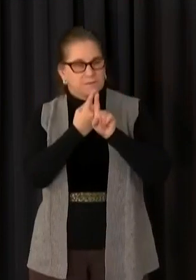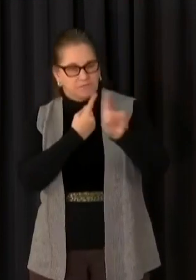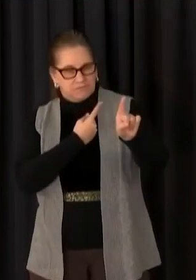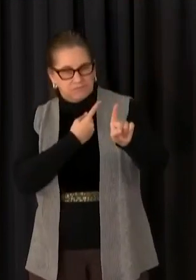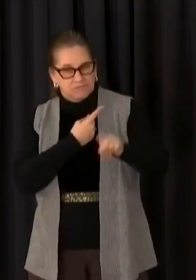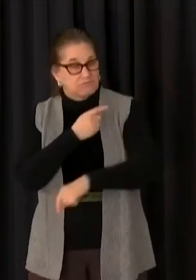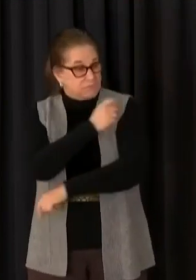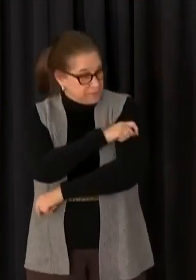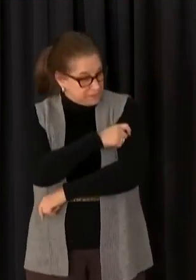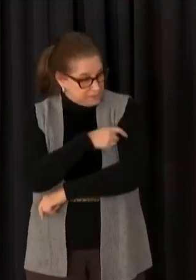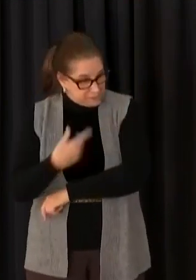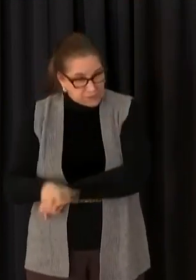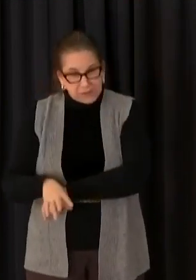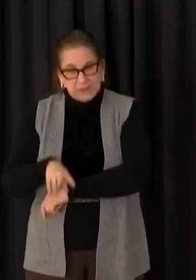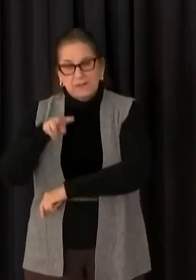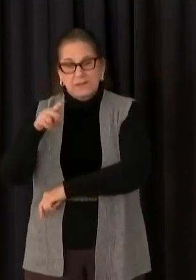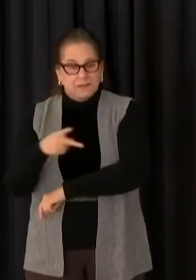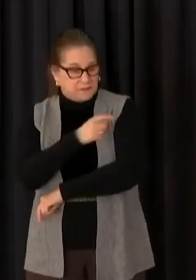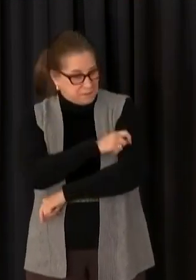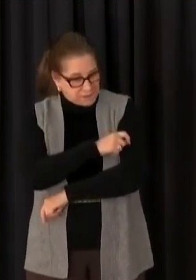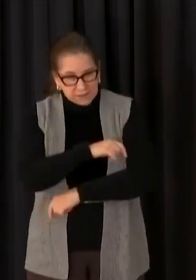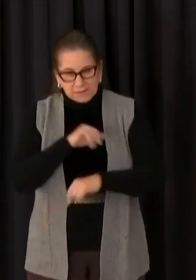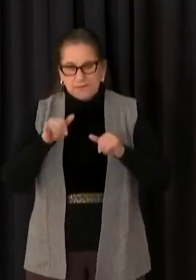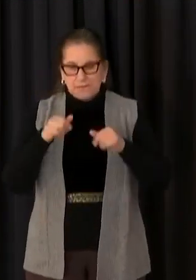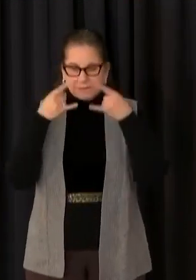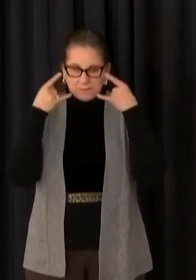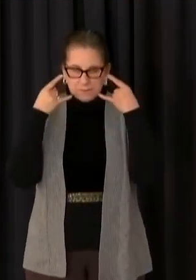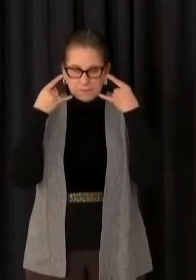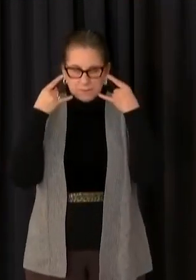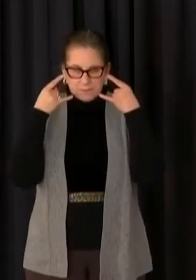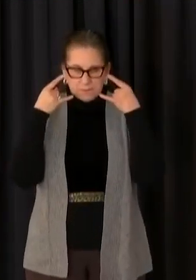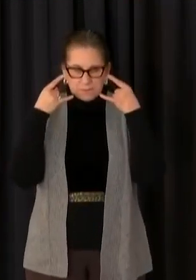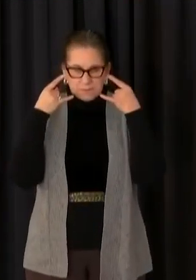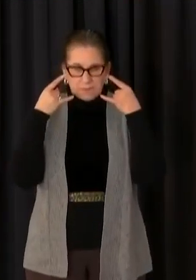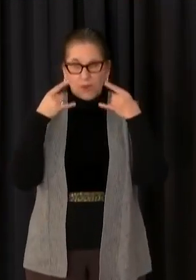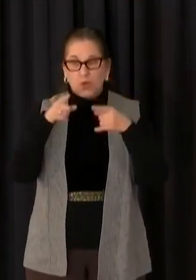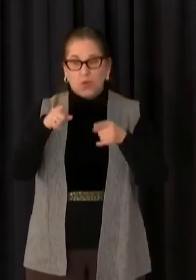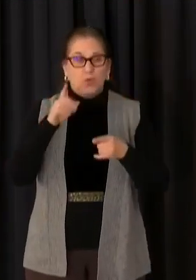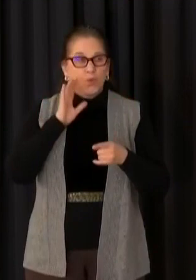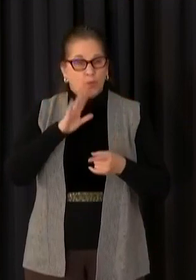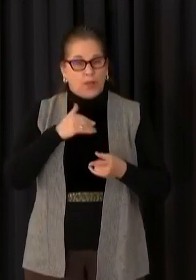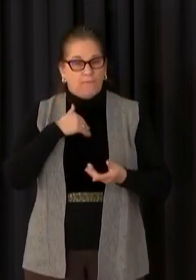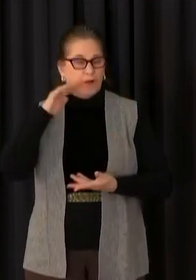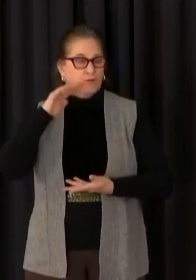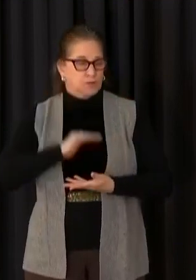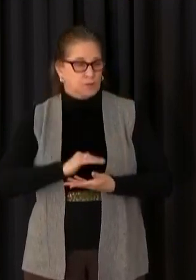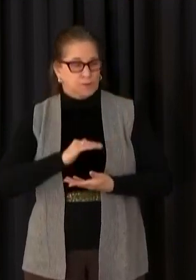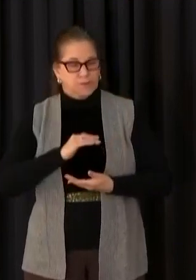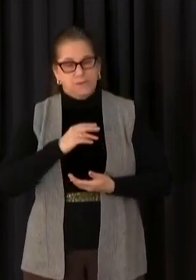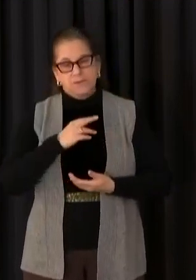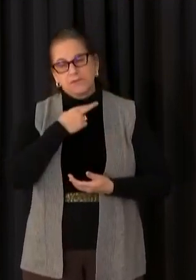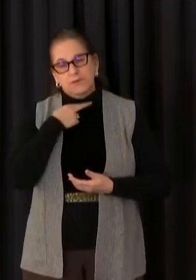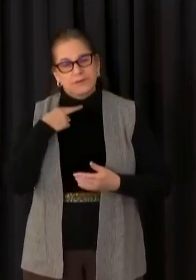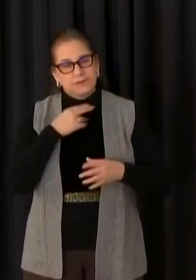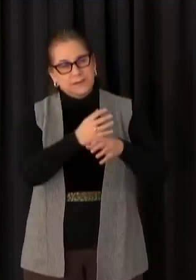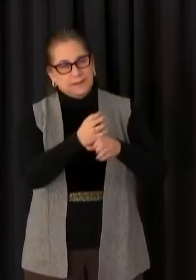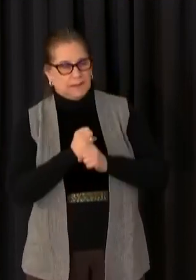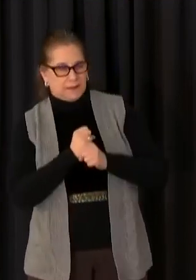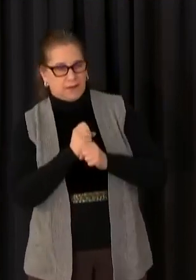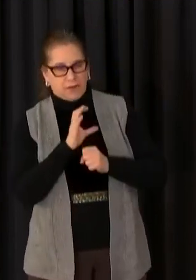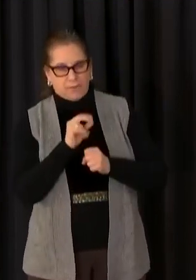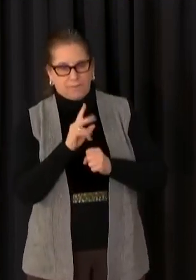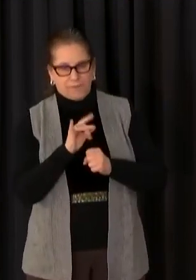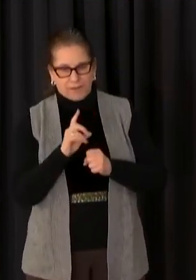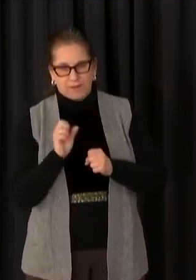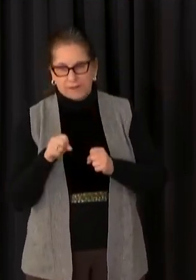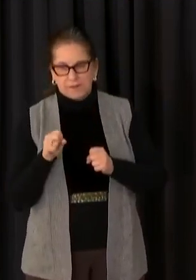these vaccines are about the ability to reduce your risk of developing COVID-19, the disease. We don't